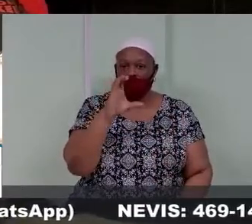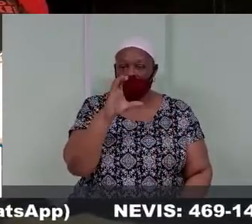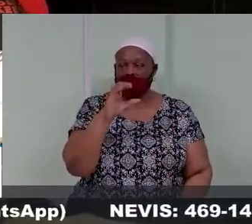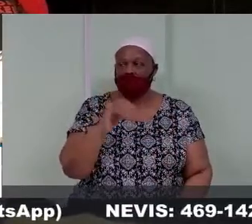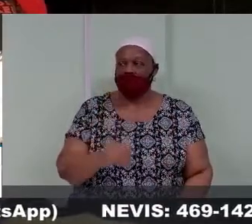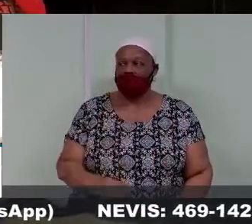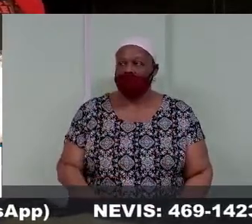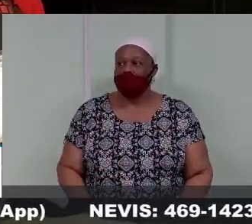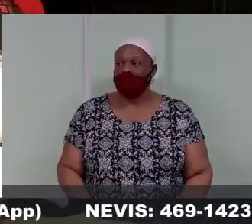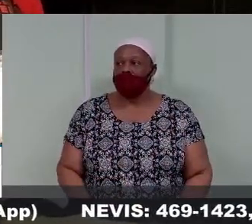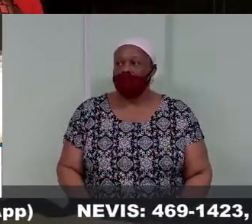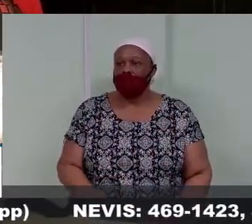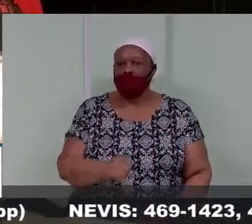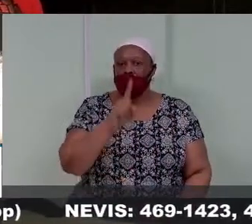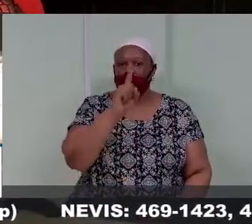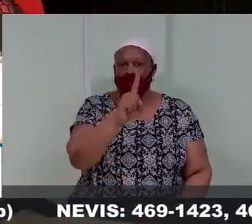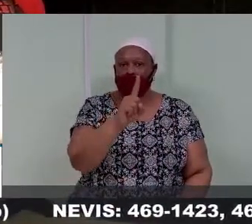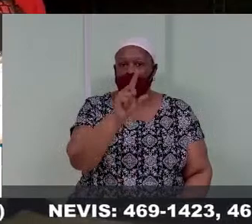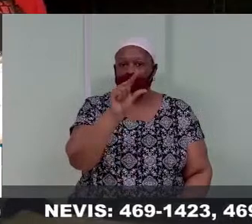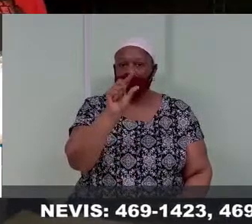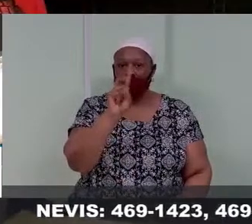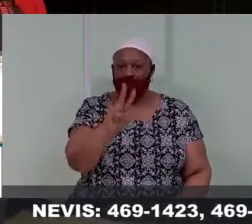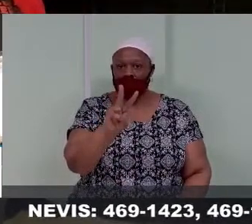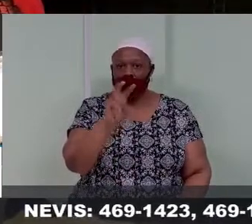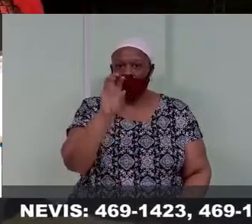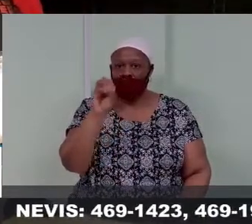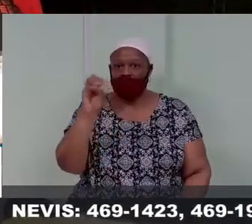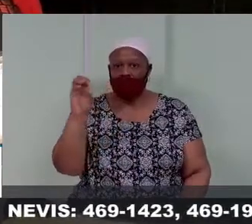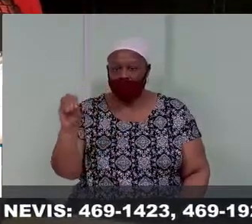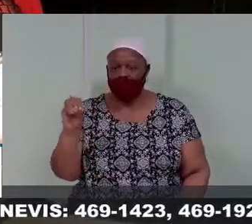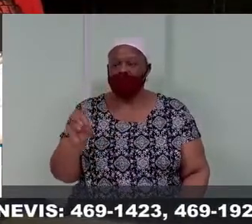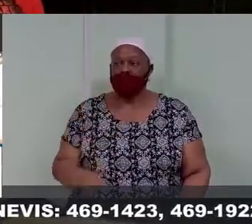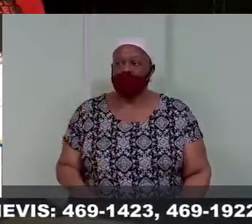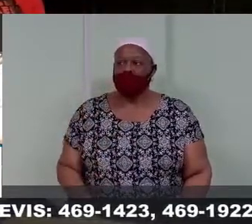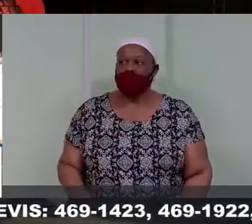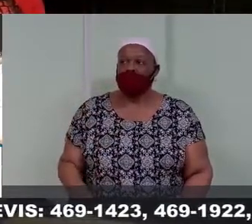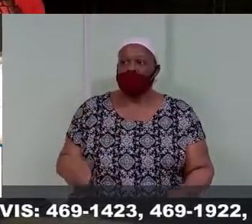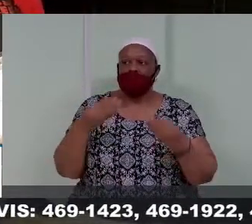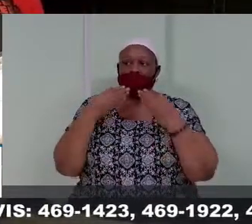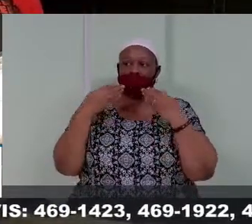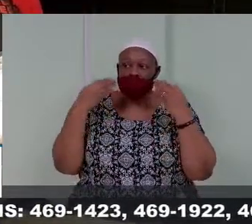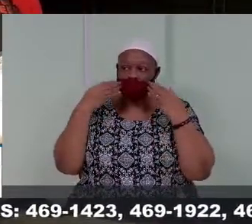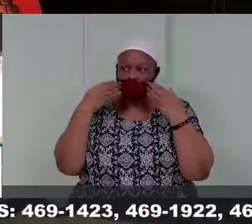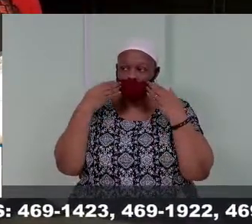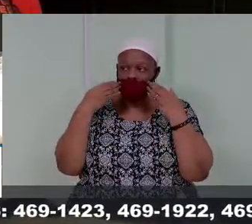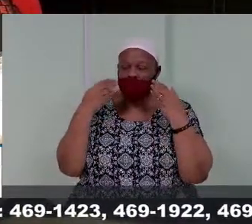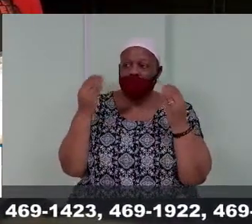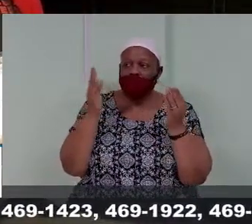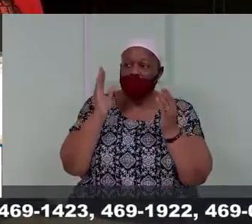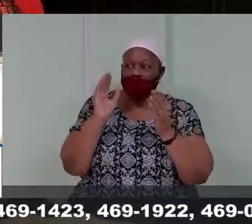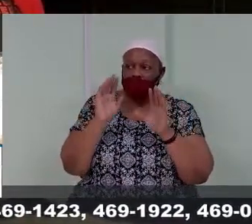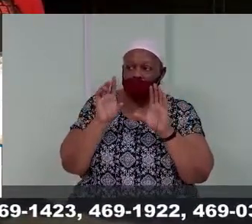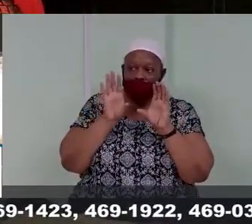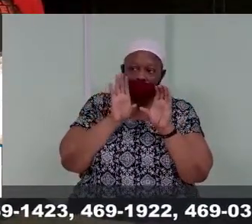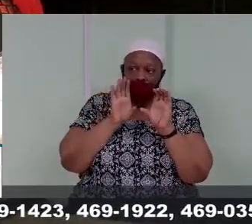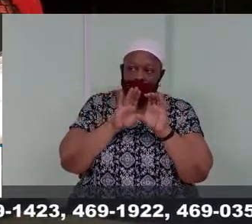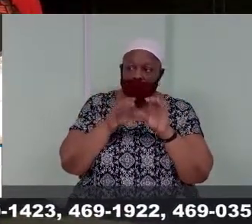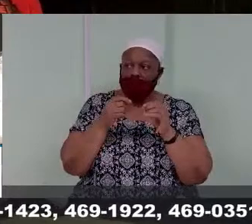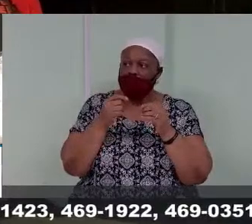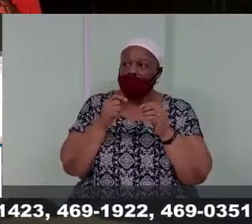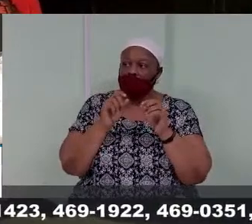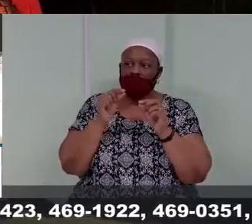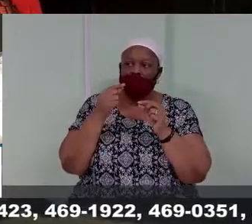high-quality masks that has an adjustment on the side for the ear, and also a valve so you can clean as